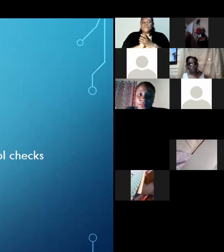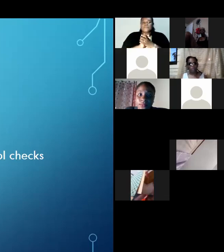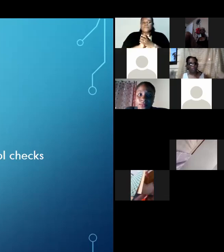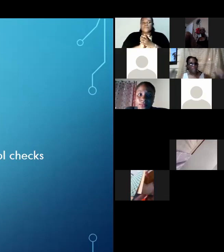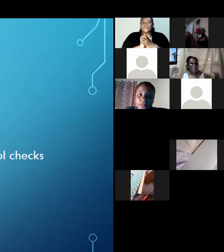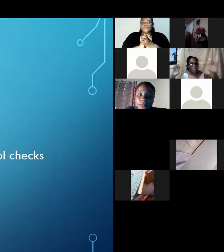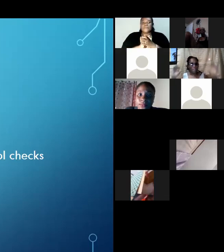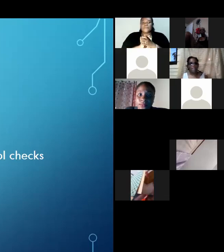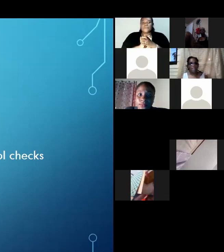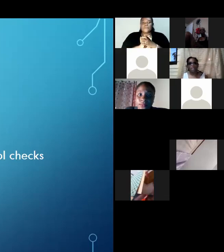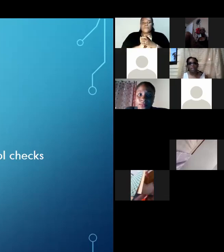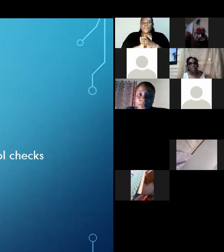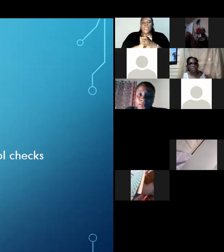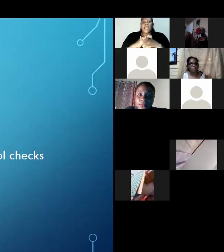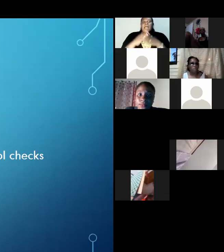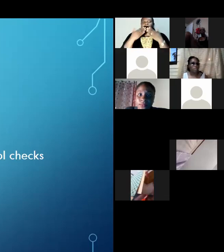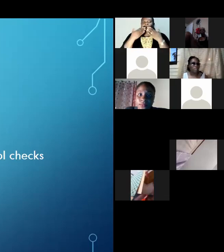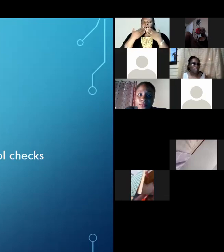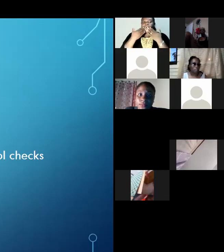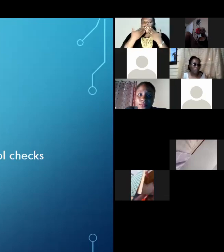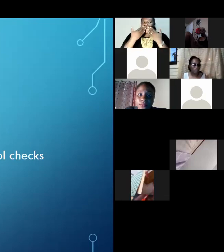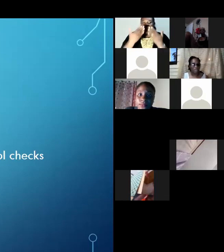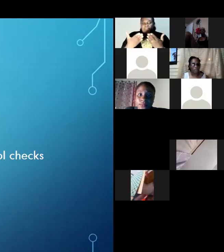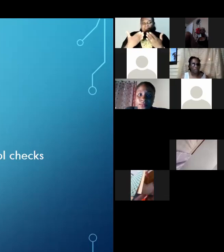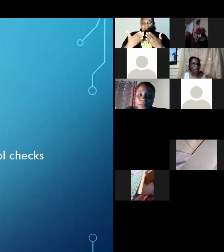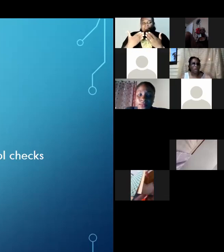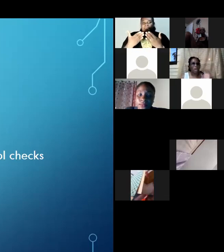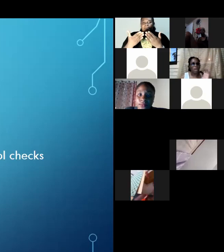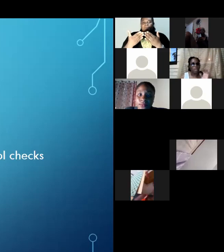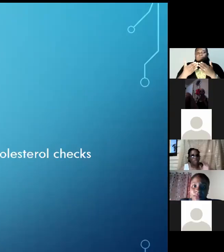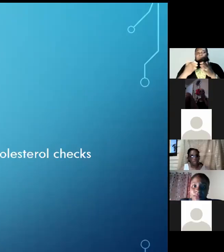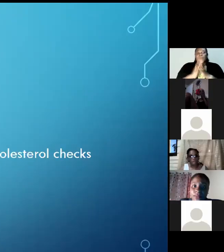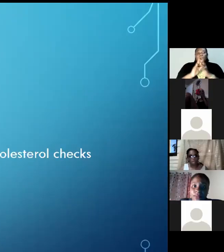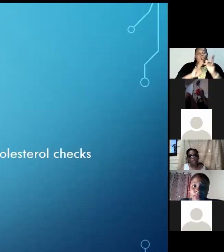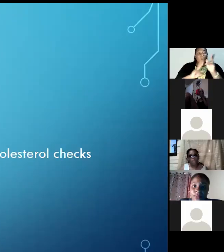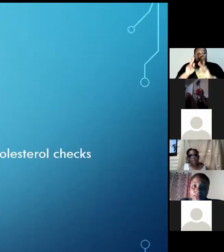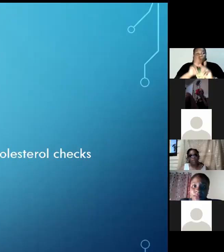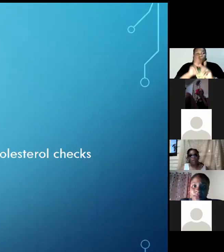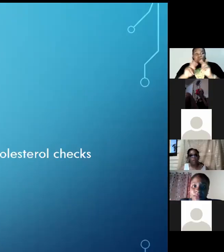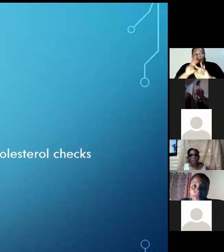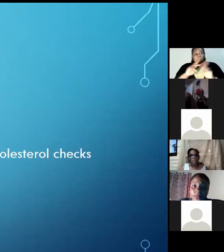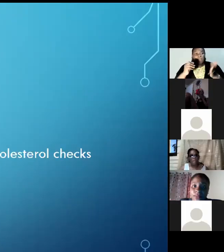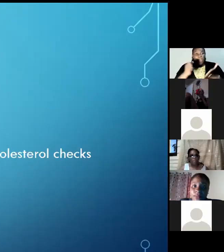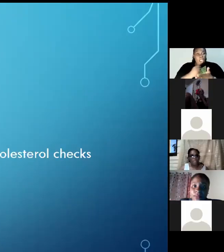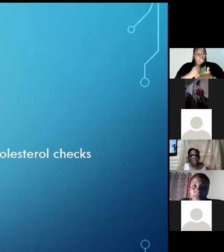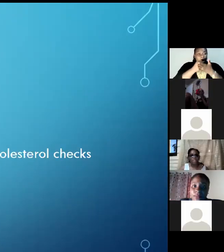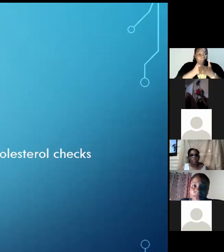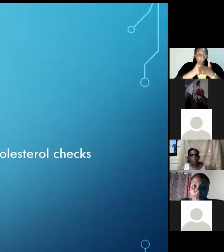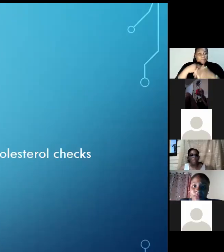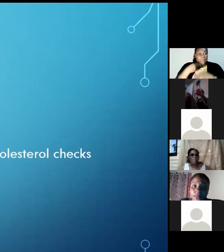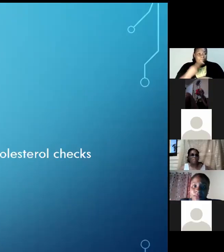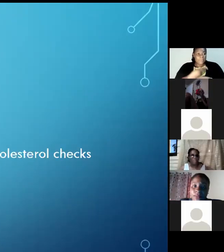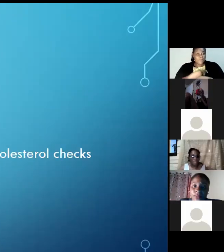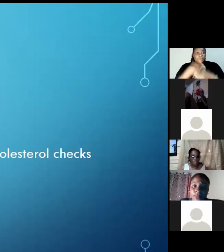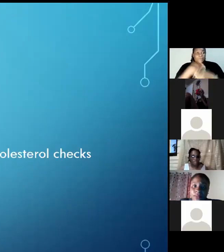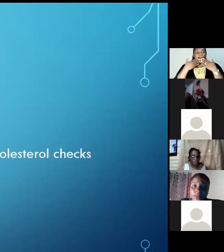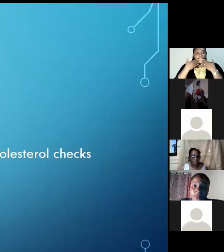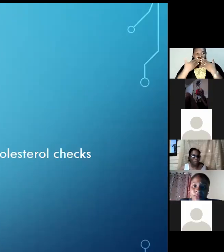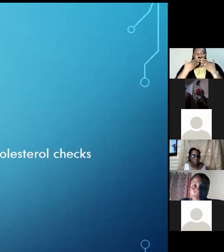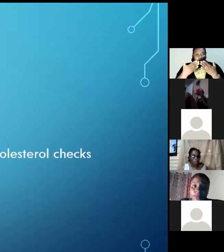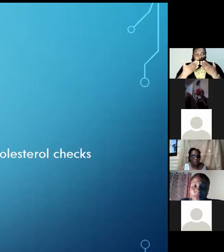a vote of thanking our sponsors, especially for our job, for what they have done to make